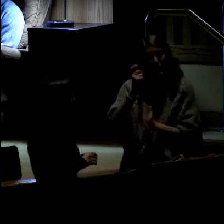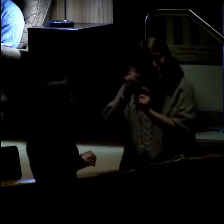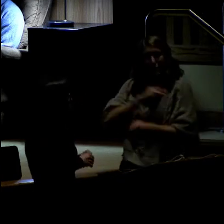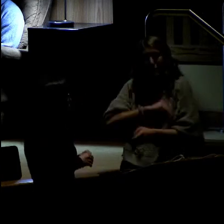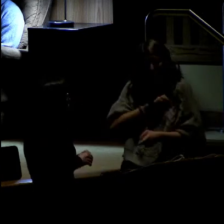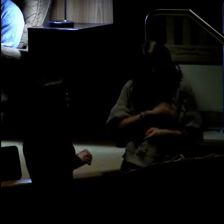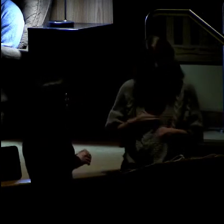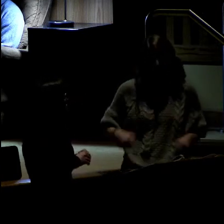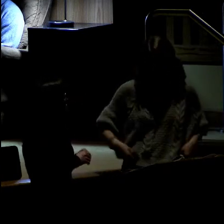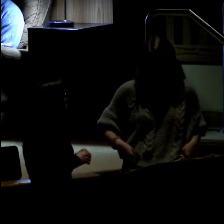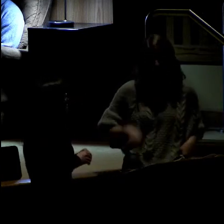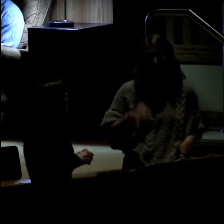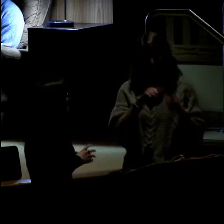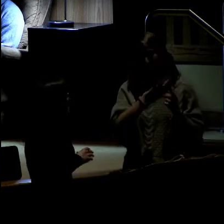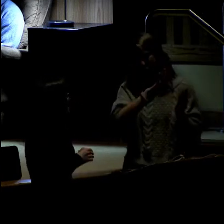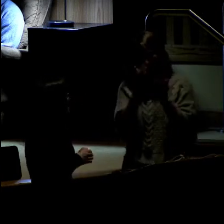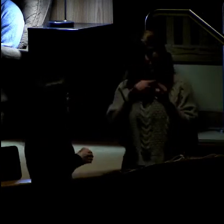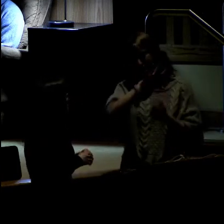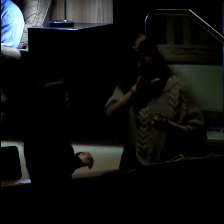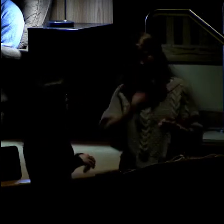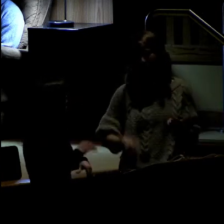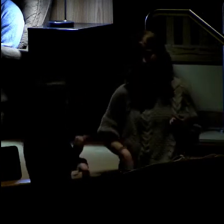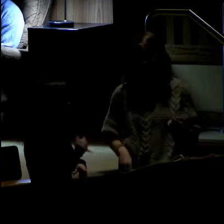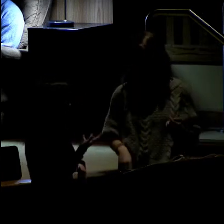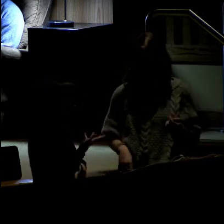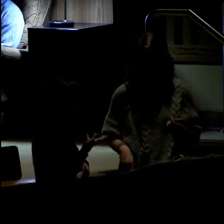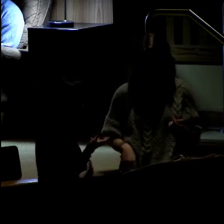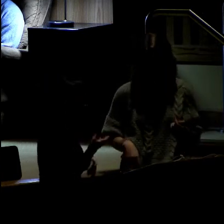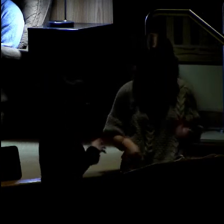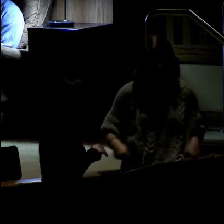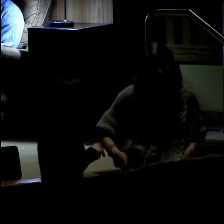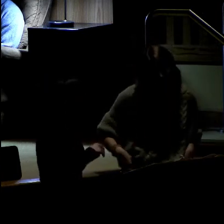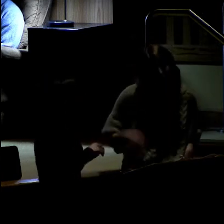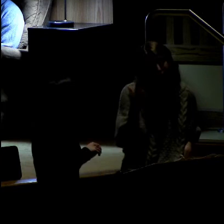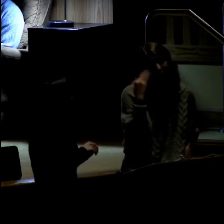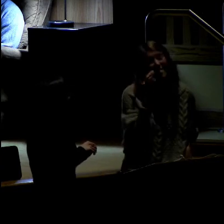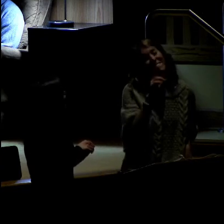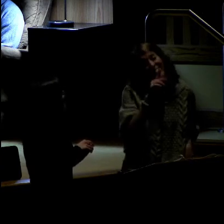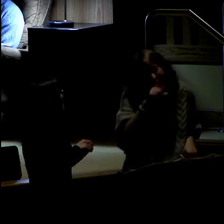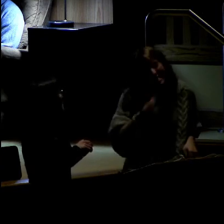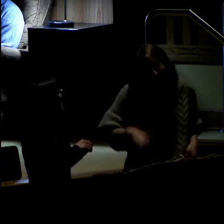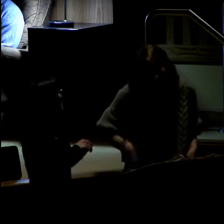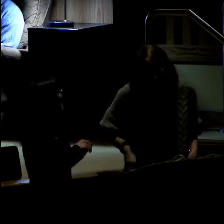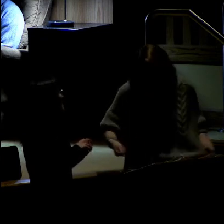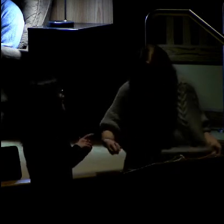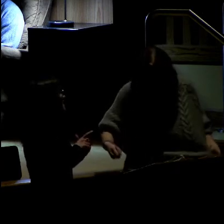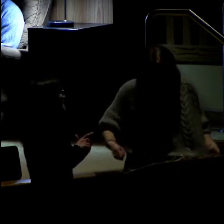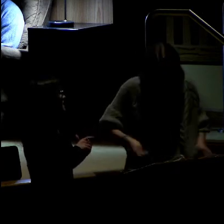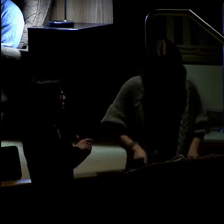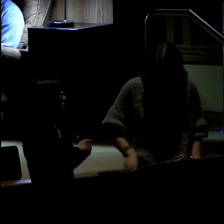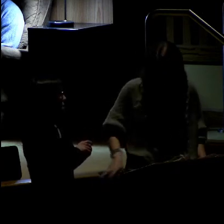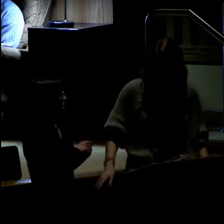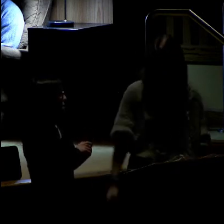take with him to Africa. What is it? Well, it used to be fudge.